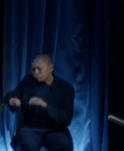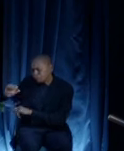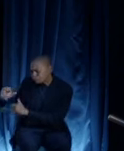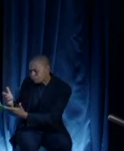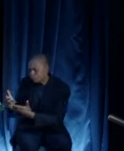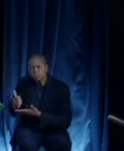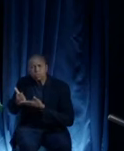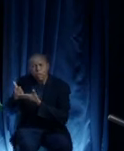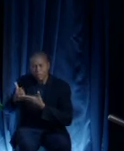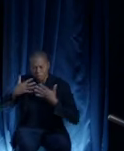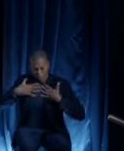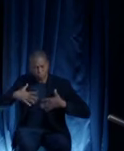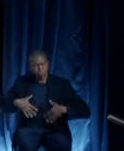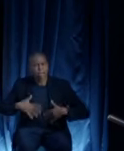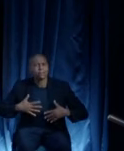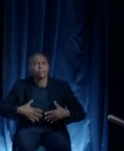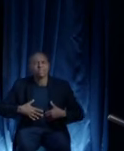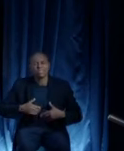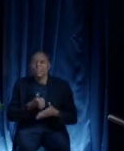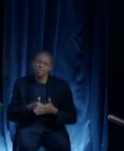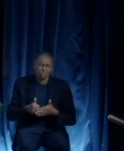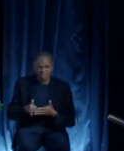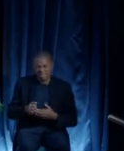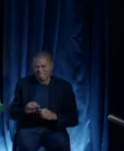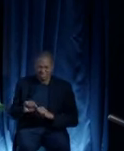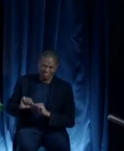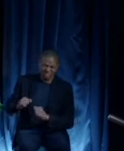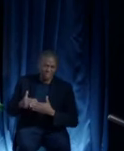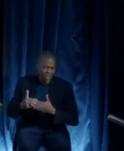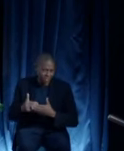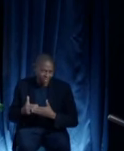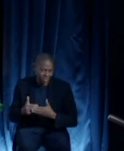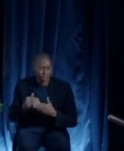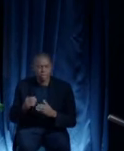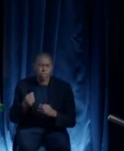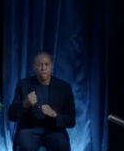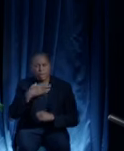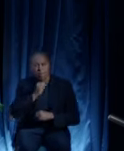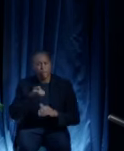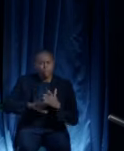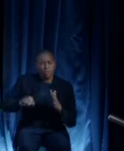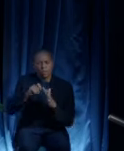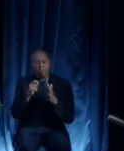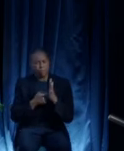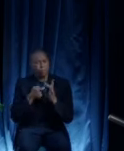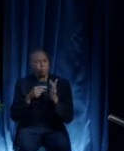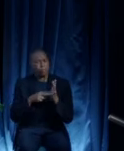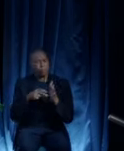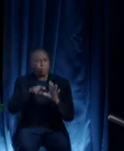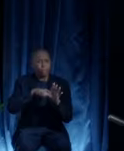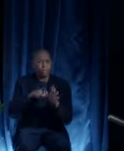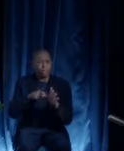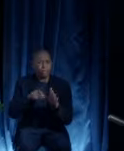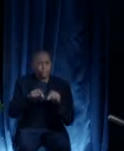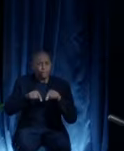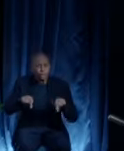they tend to be his mates, and they are the gentlemen of his privy chamber. The queen has her ladies-in-waiting on the other